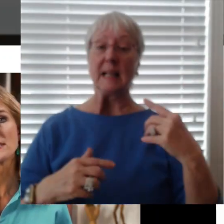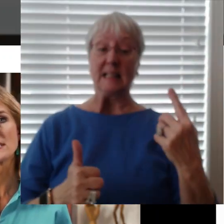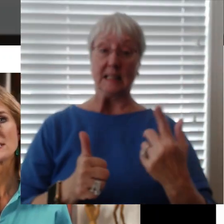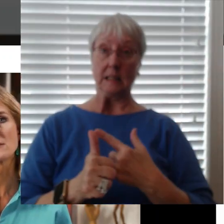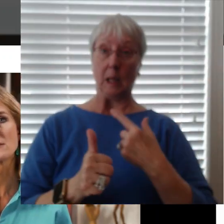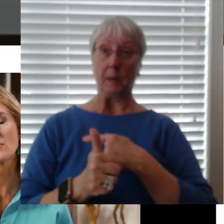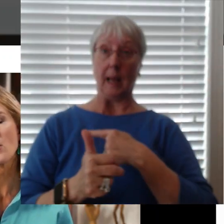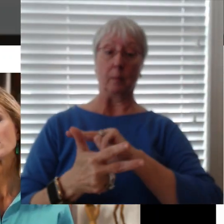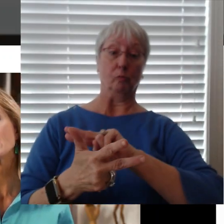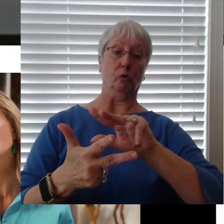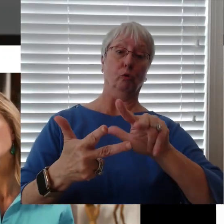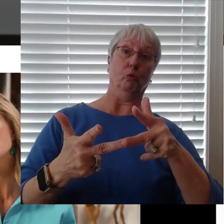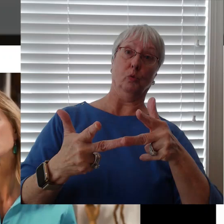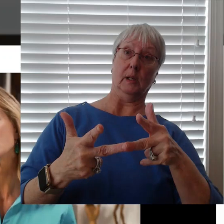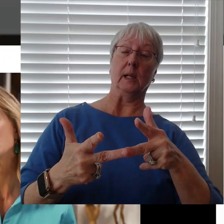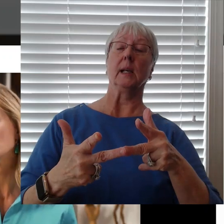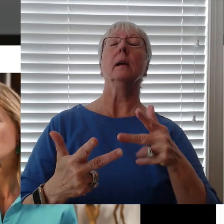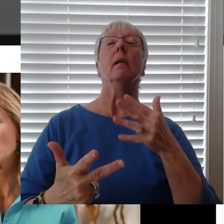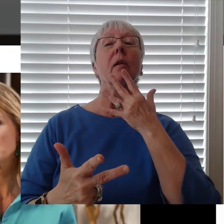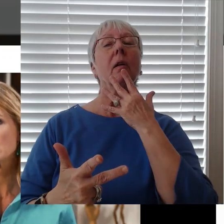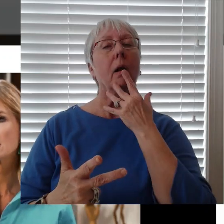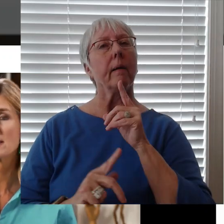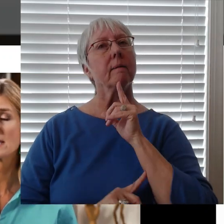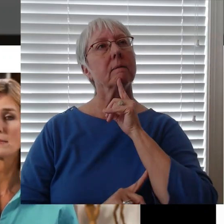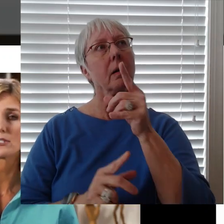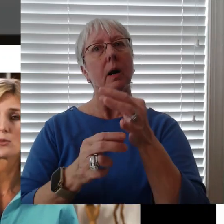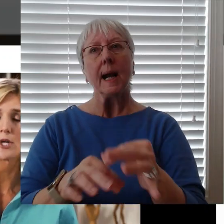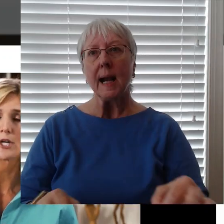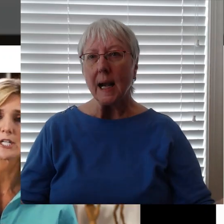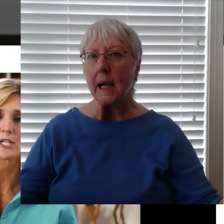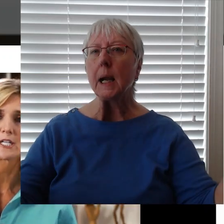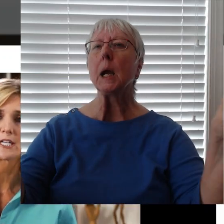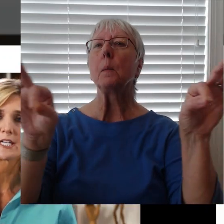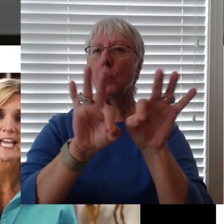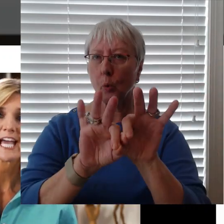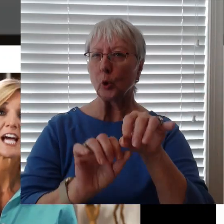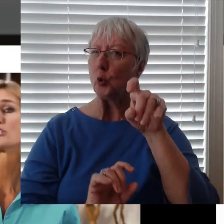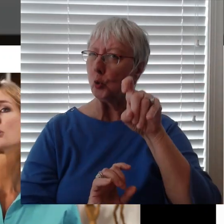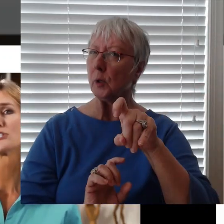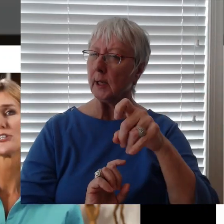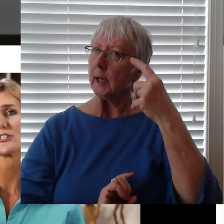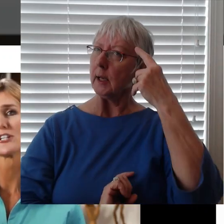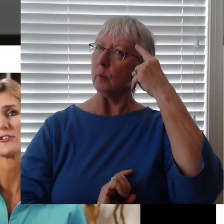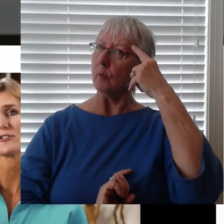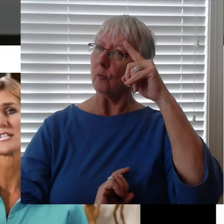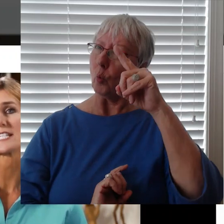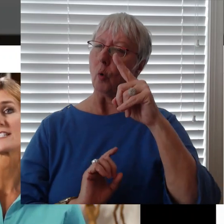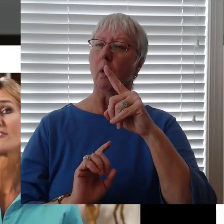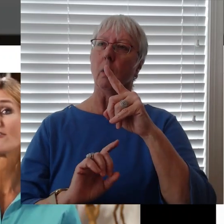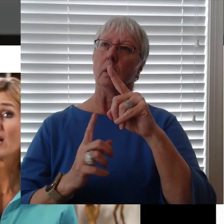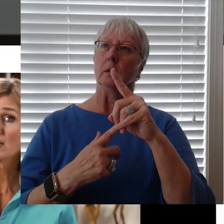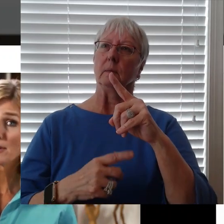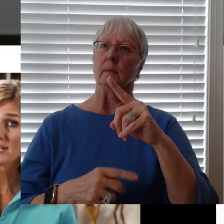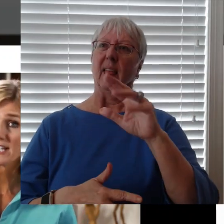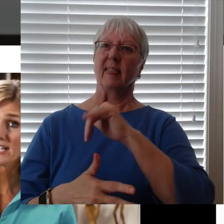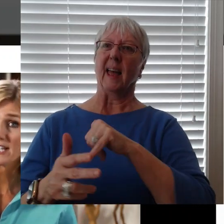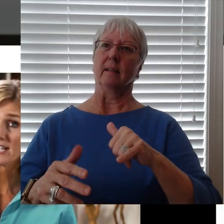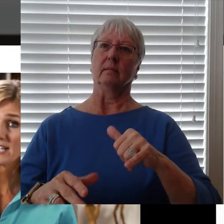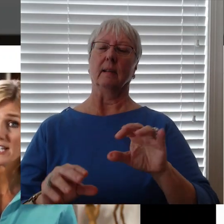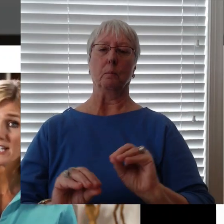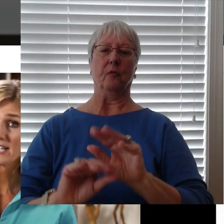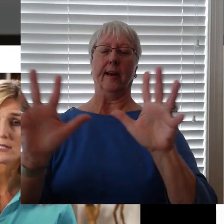in a piece with only a limited need for vibrancy to make an image work. Tertiary colors can still vibrate against each other